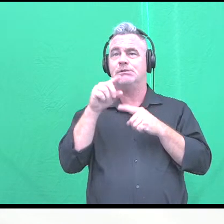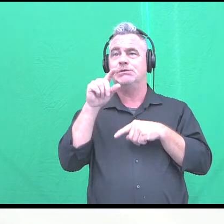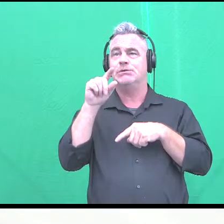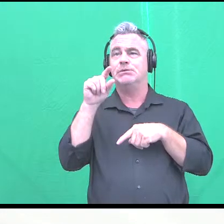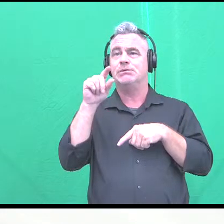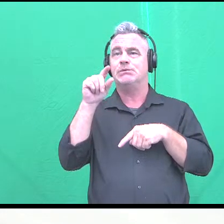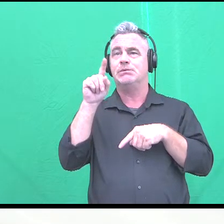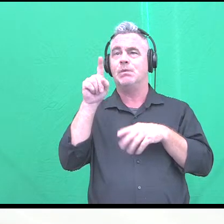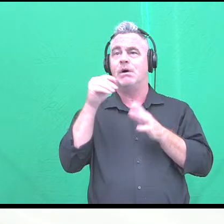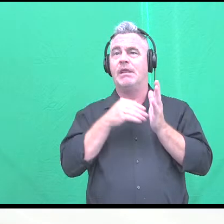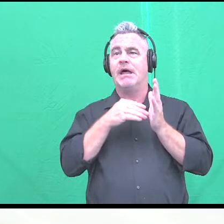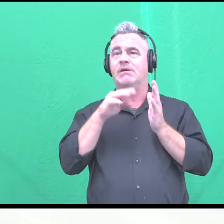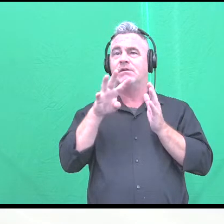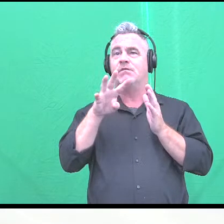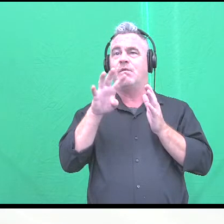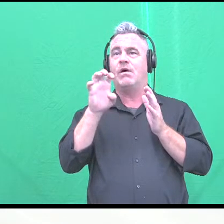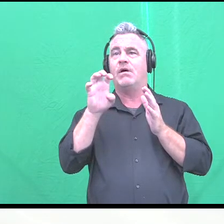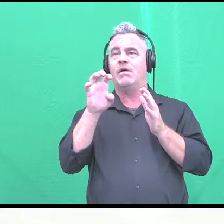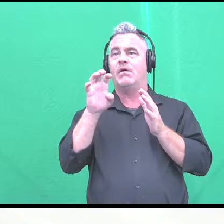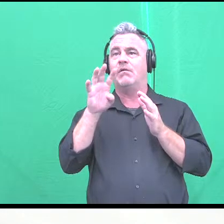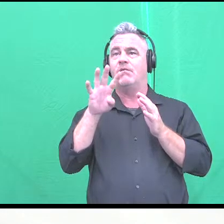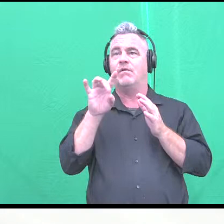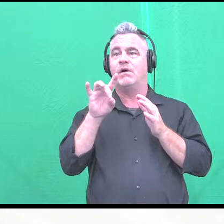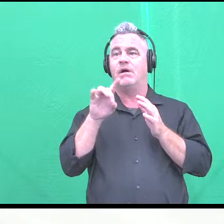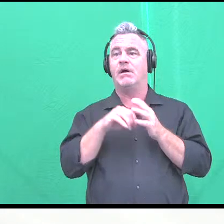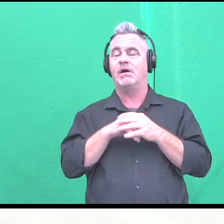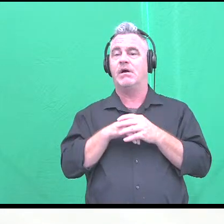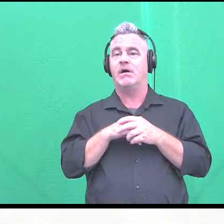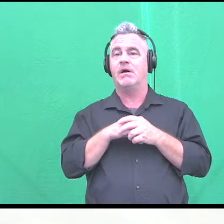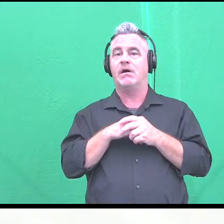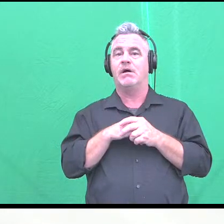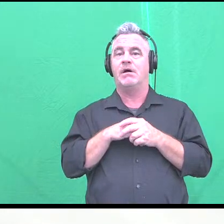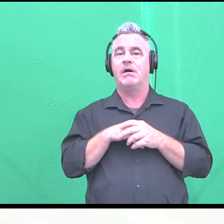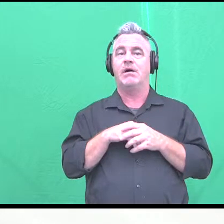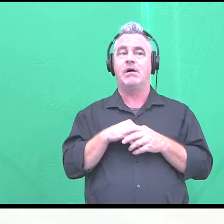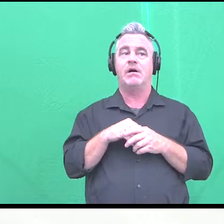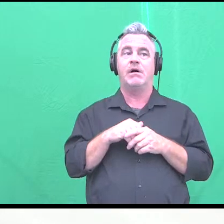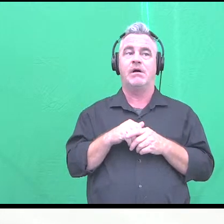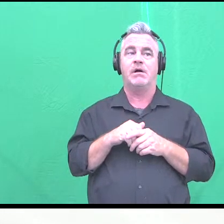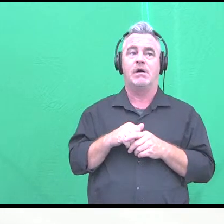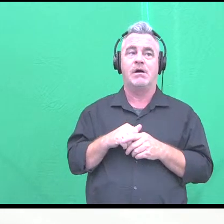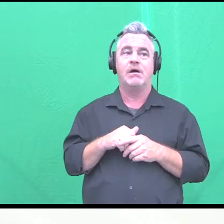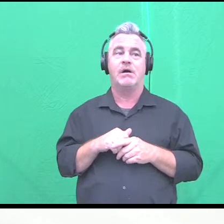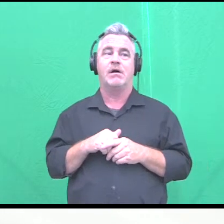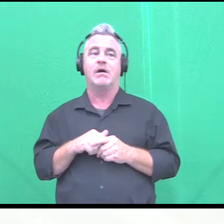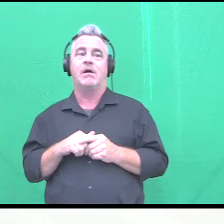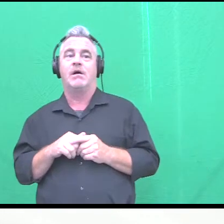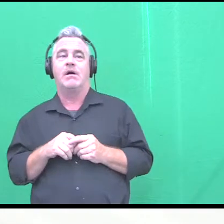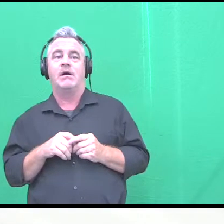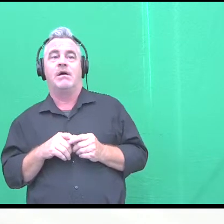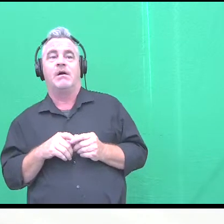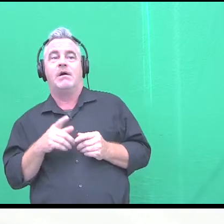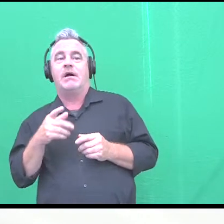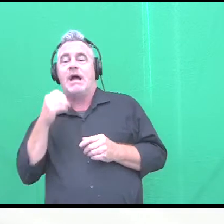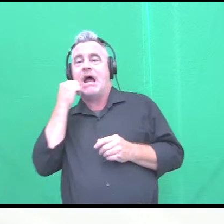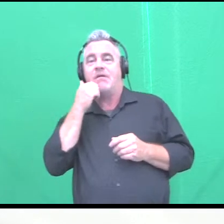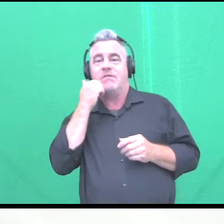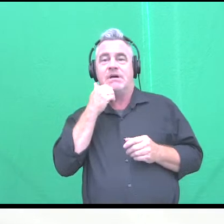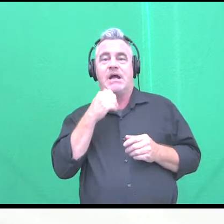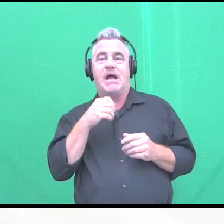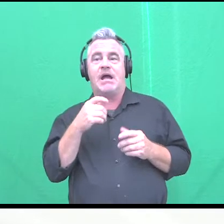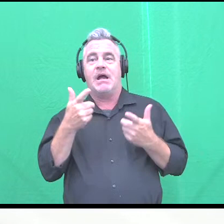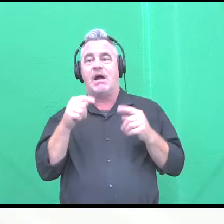tweets, whatever you call the Instagram things, and Facebook posts every day. And